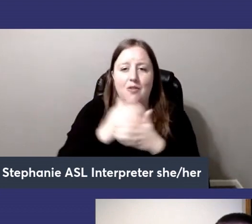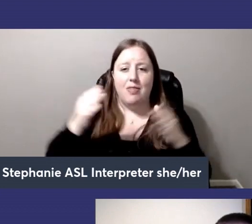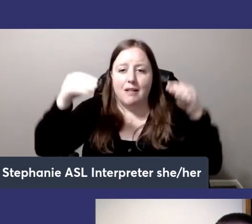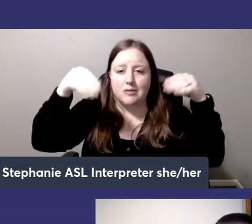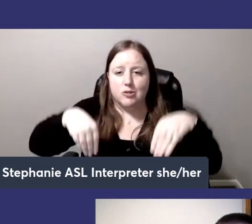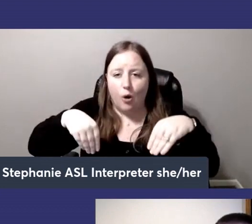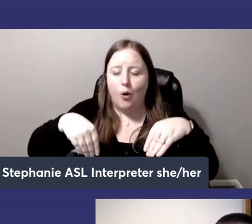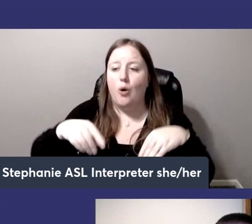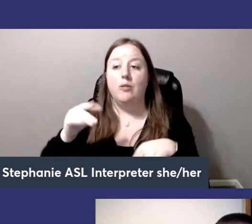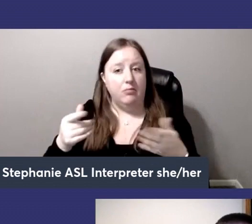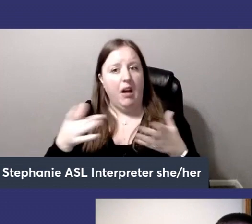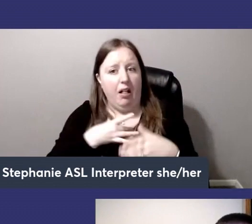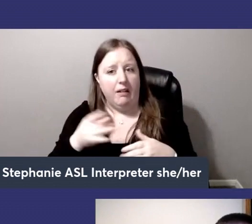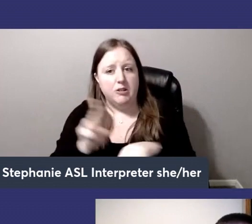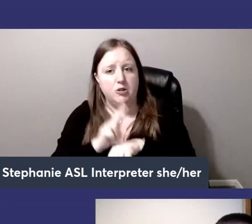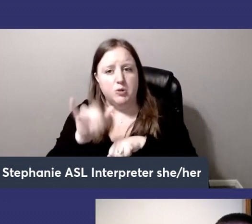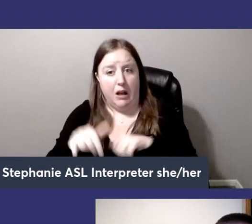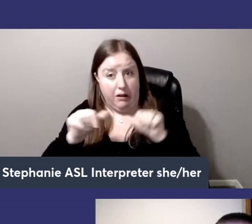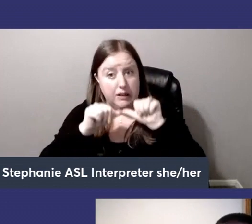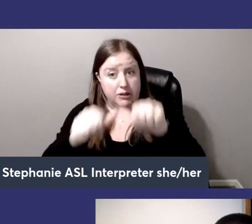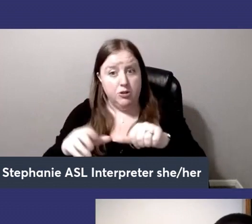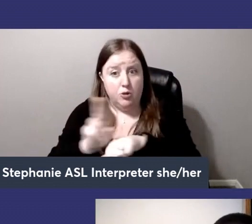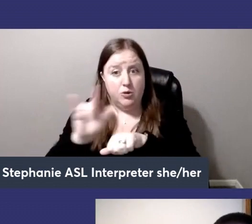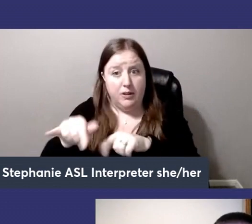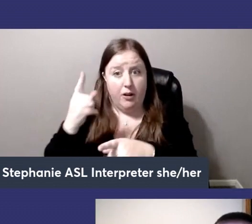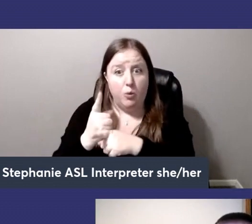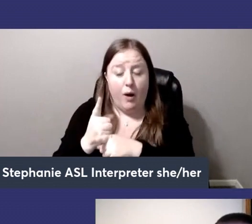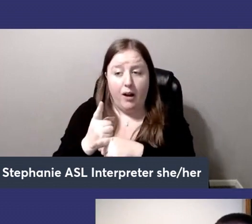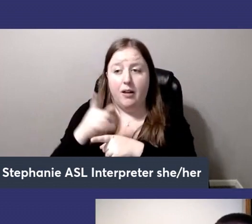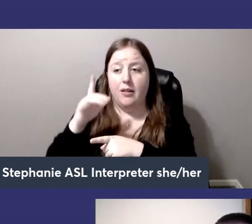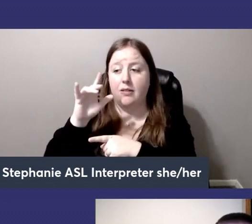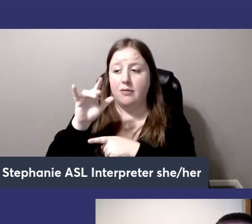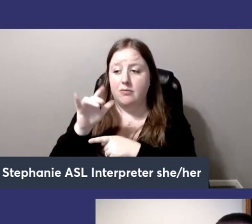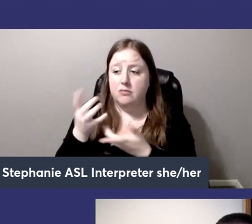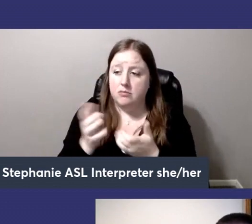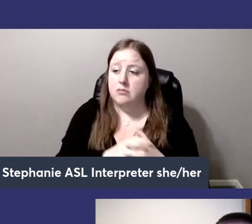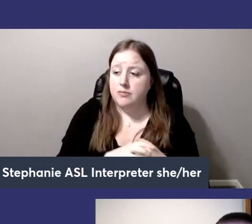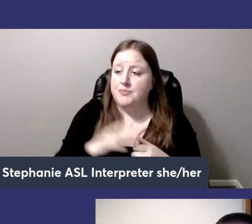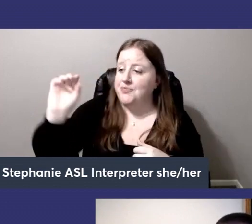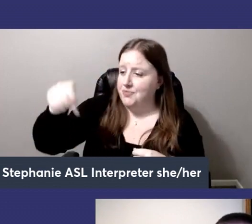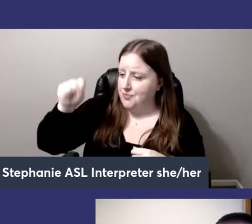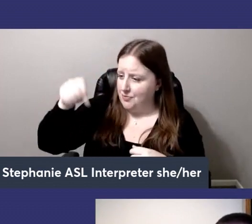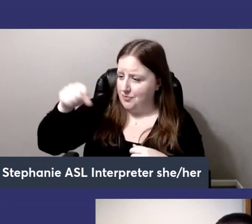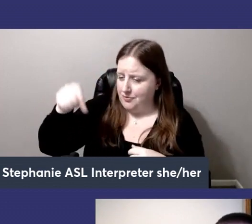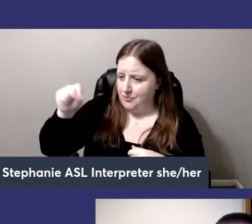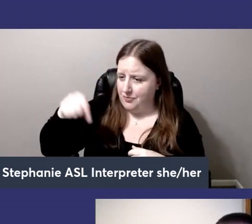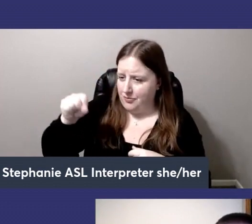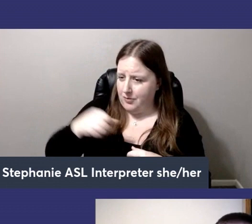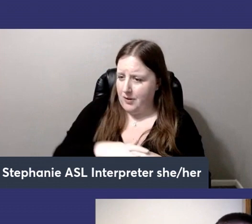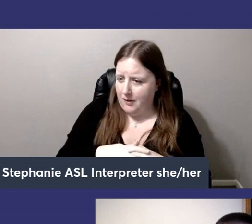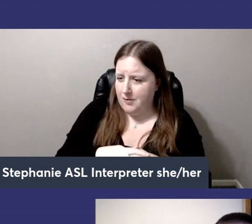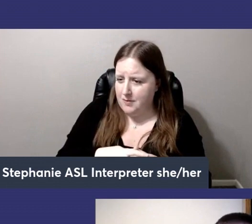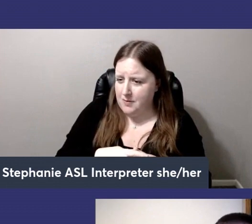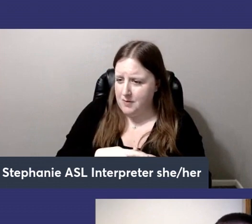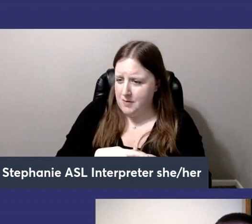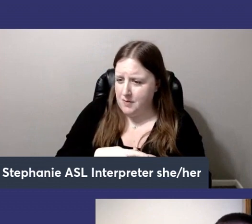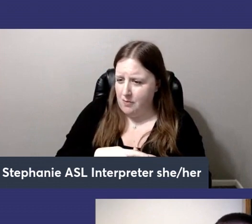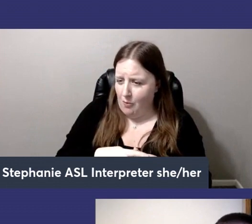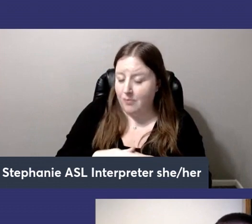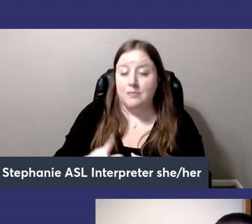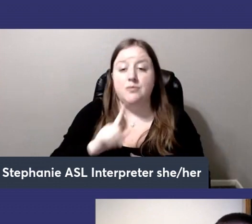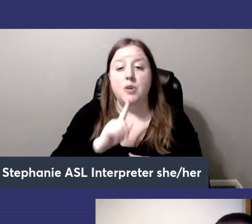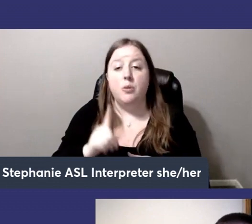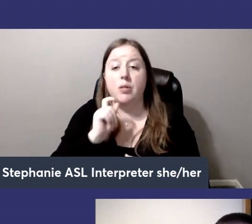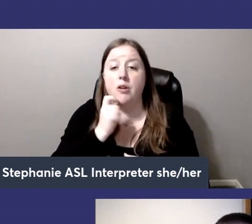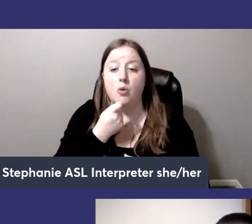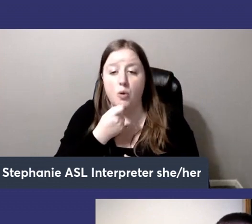environments I like to use. I can continue using those, right? This is just a repo. Yeah, that's right. So part of what's cool, and Doug